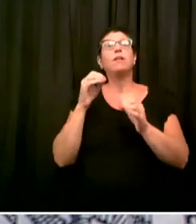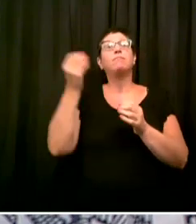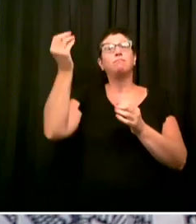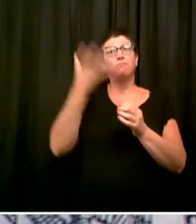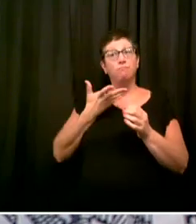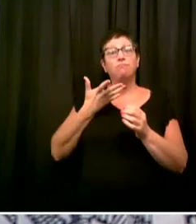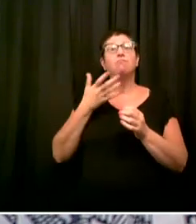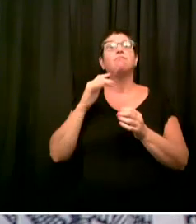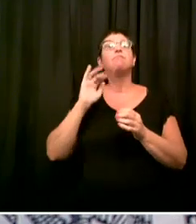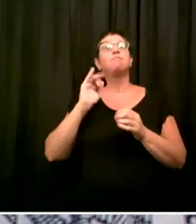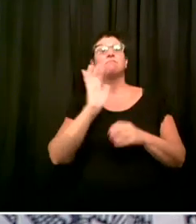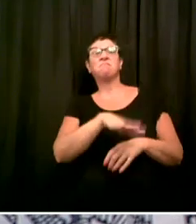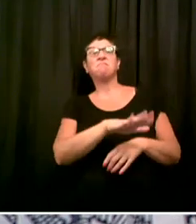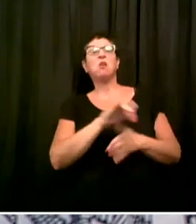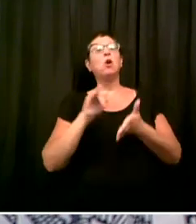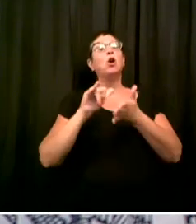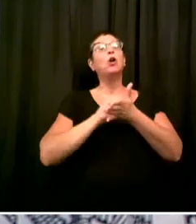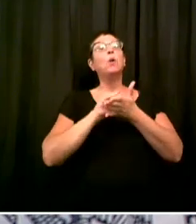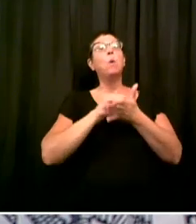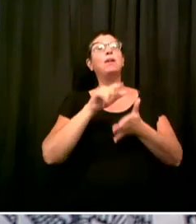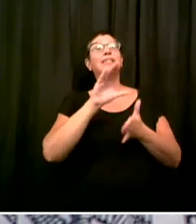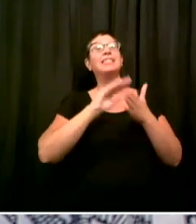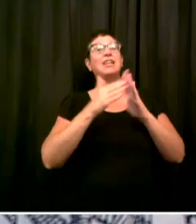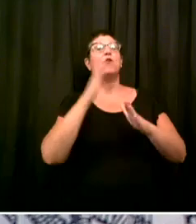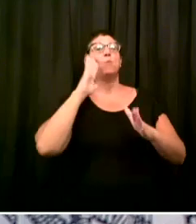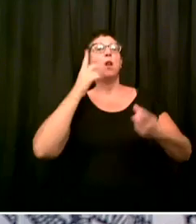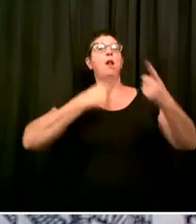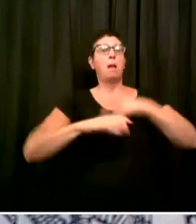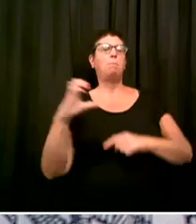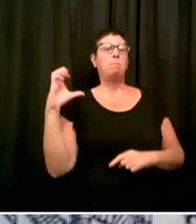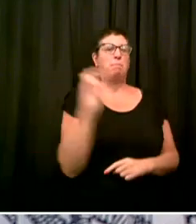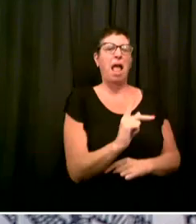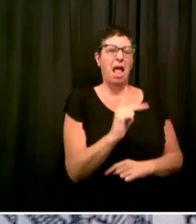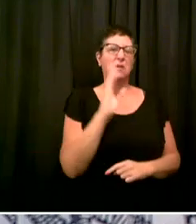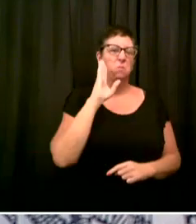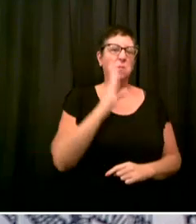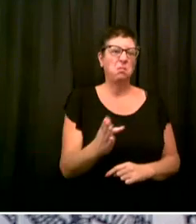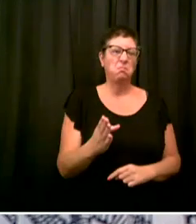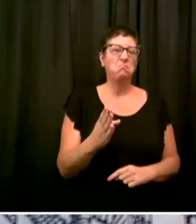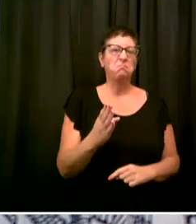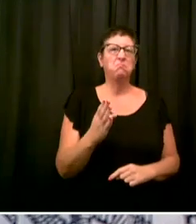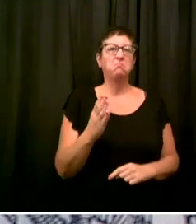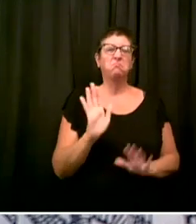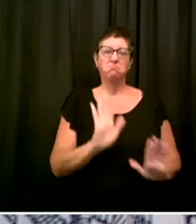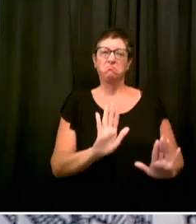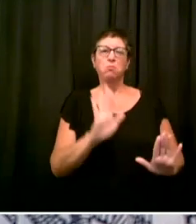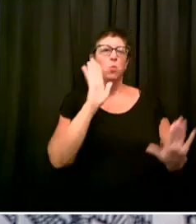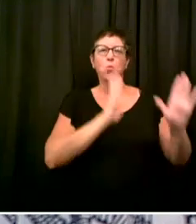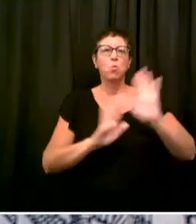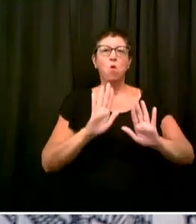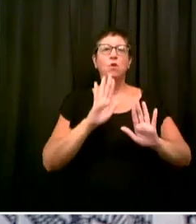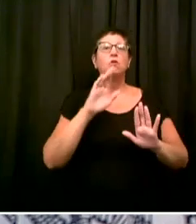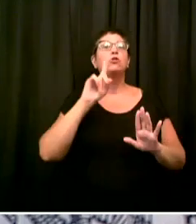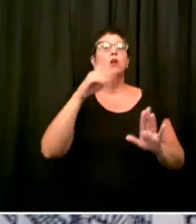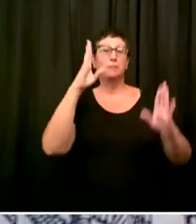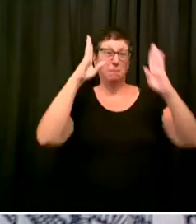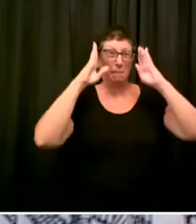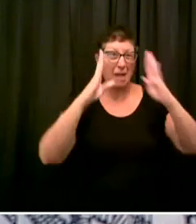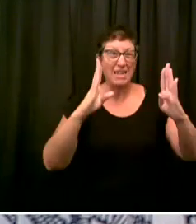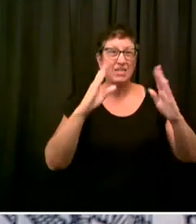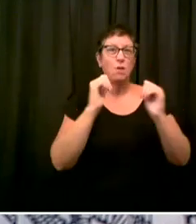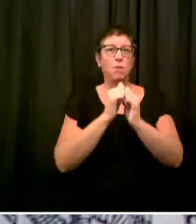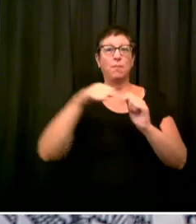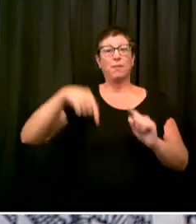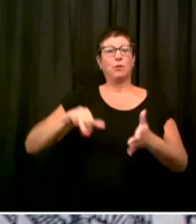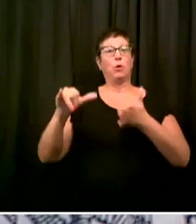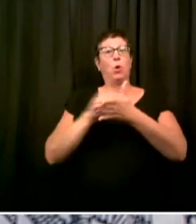paying a lot of attention, that we have such strengths that, the vast majority of people who were here in February